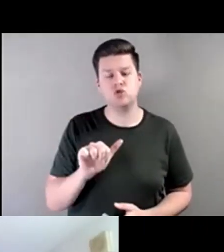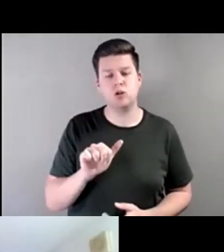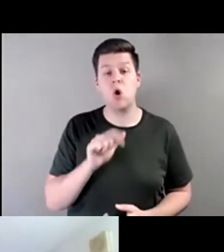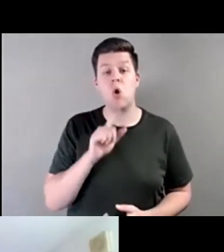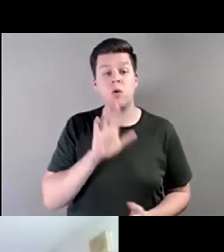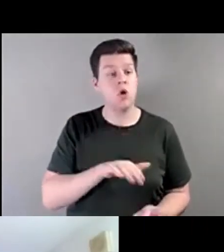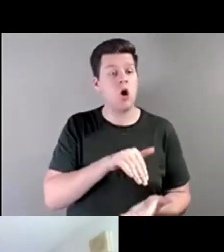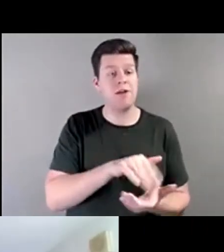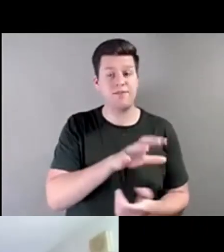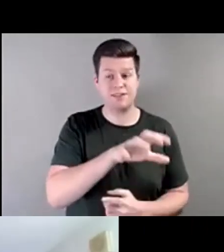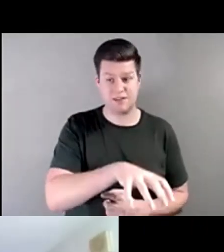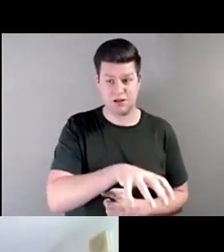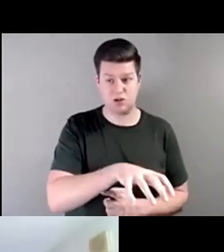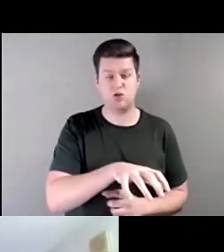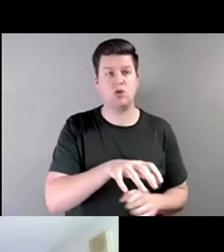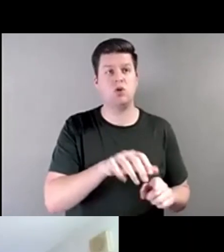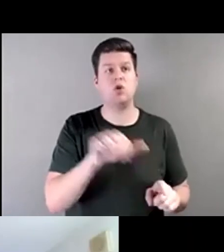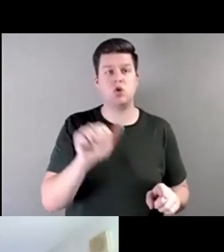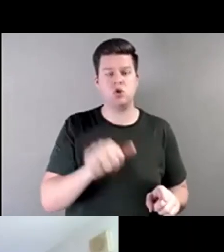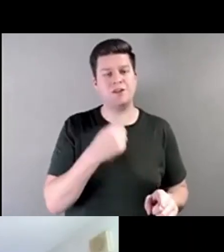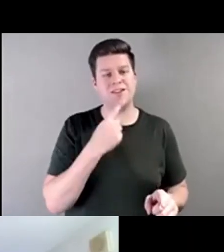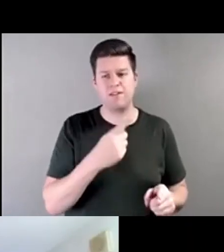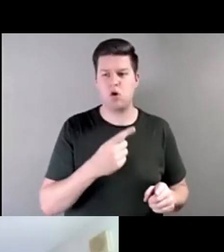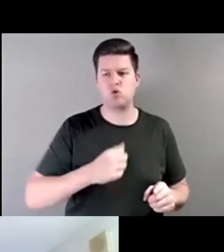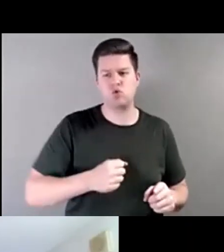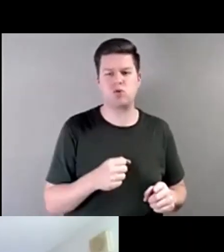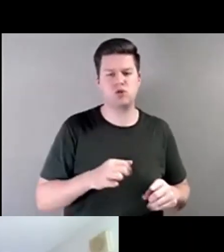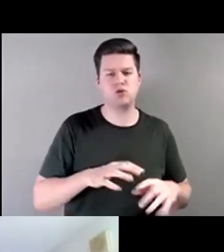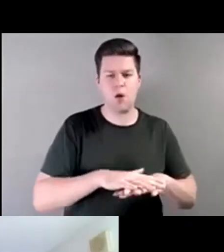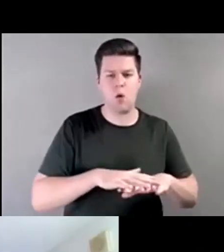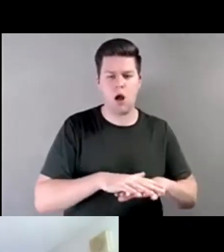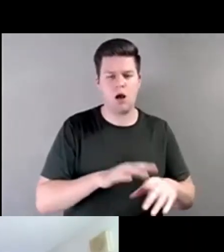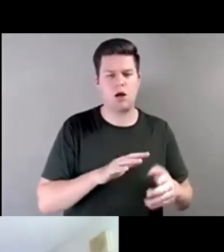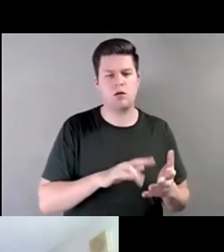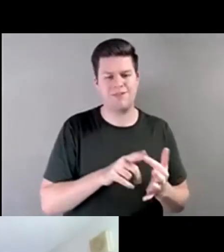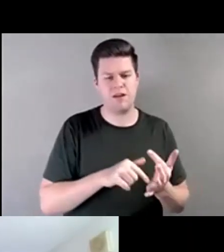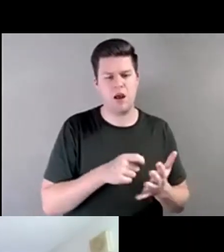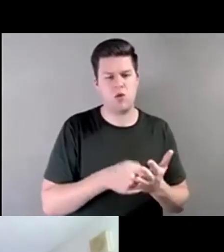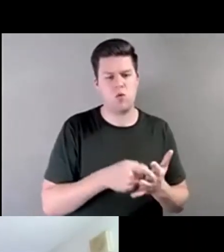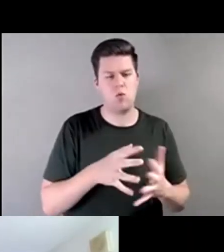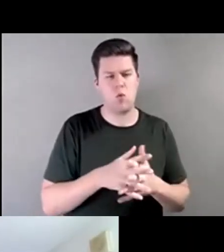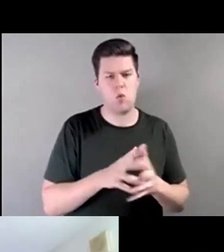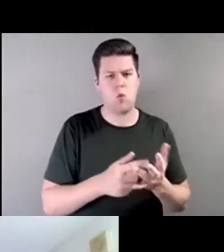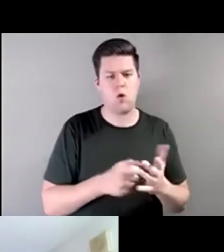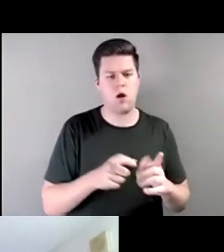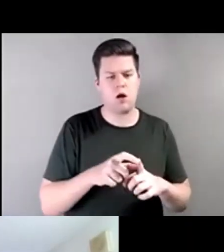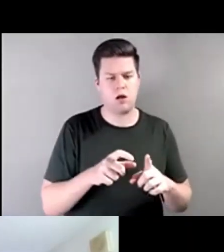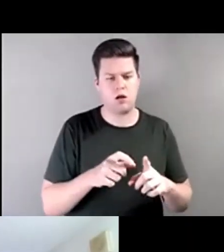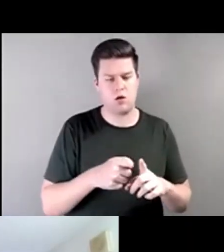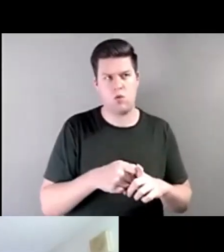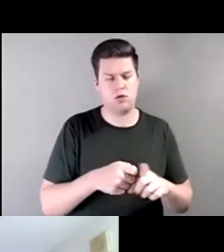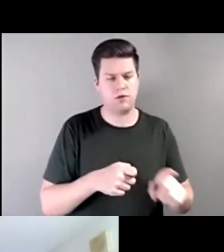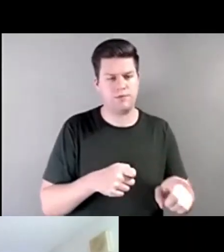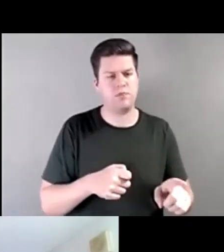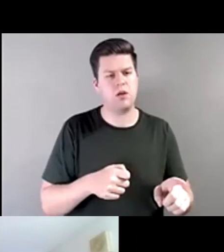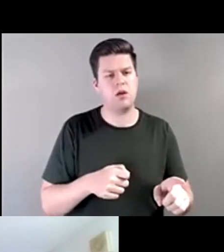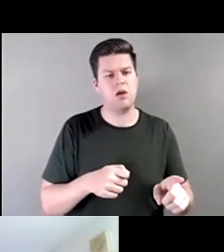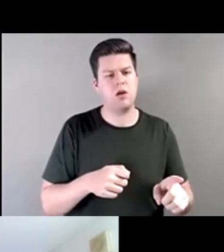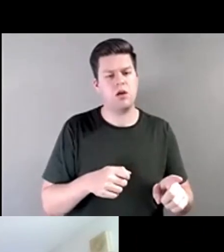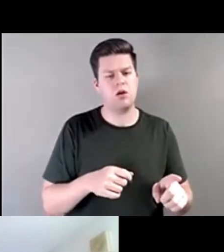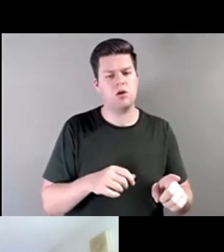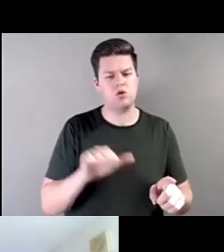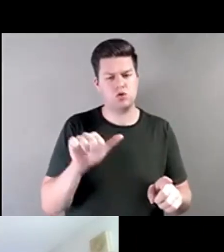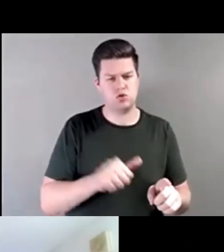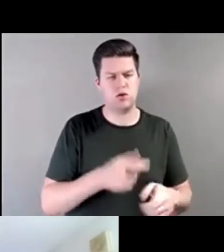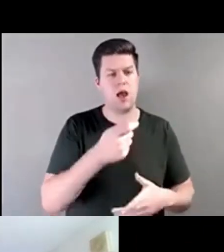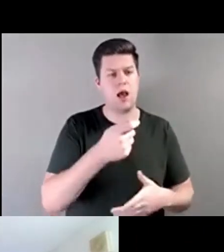the Scottish network, you should be able to buy your tickets and you should be able to book your assistance at the